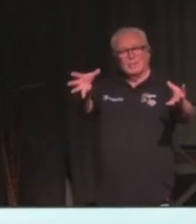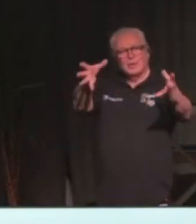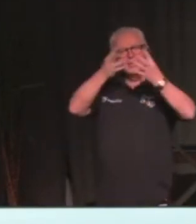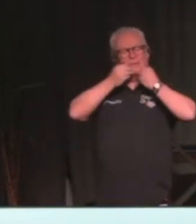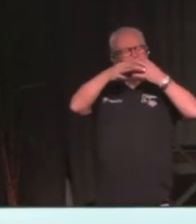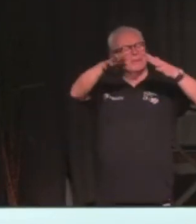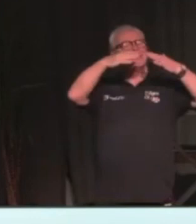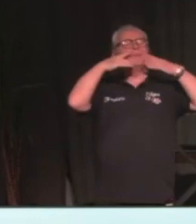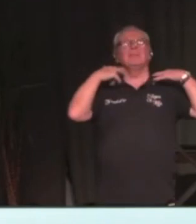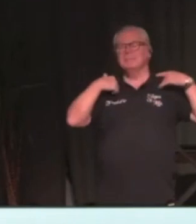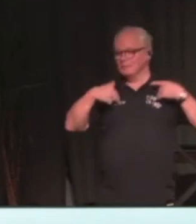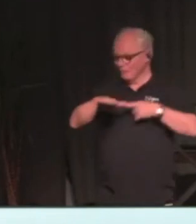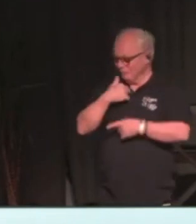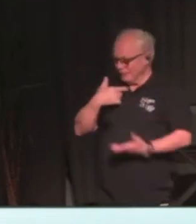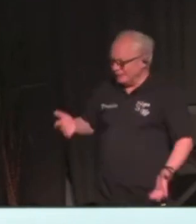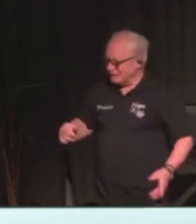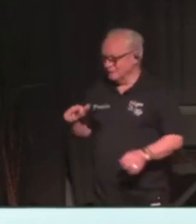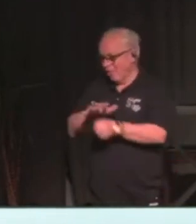us.